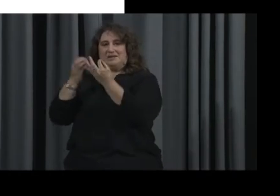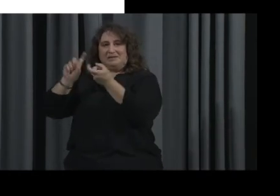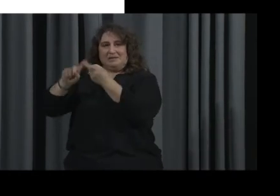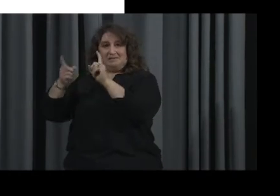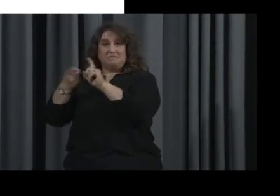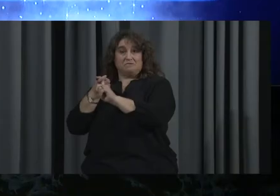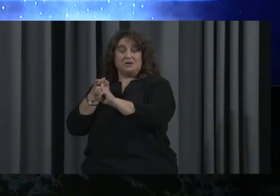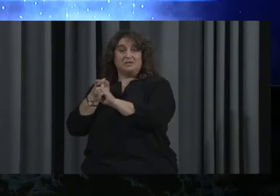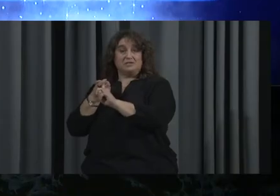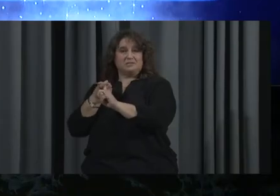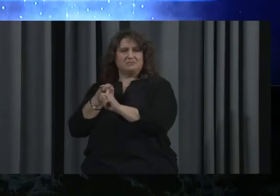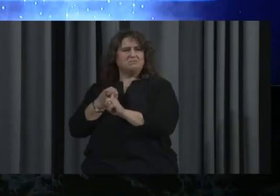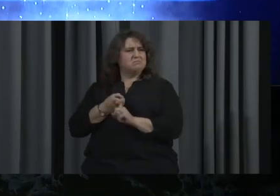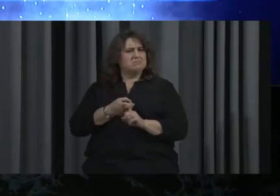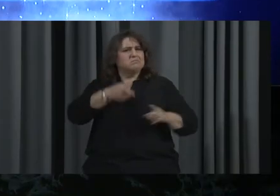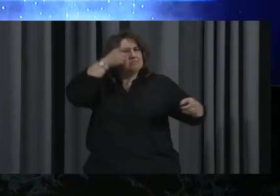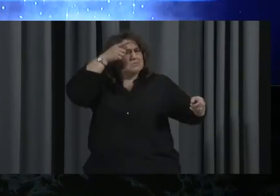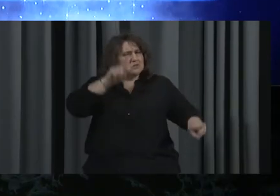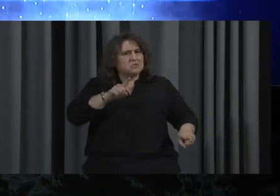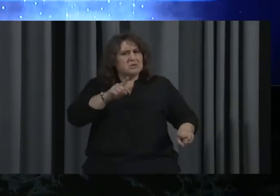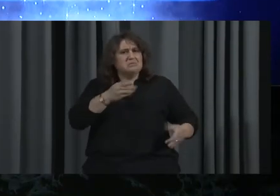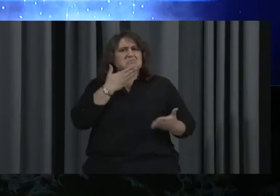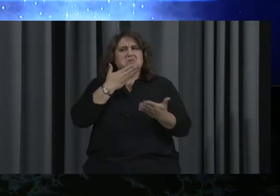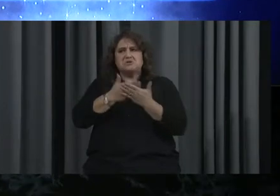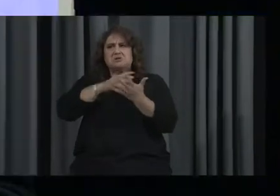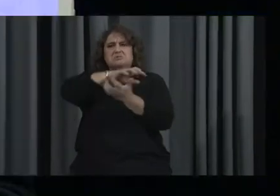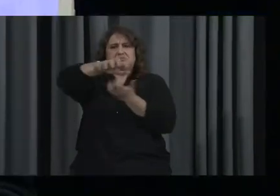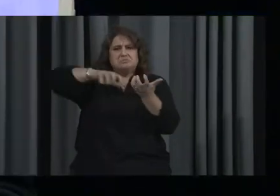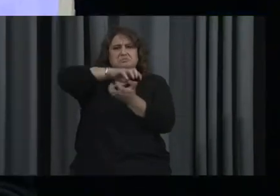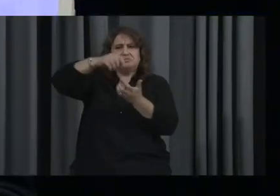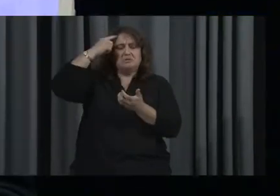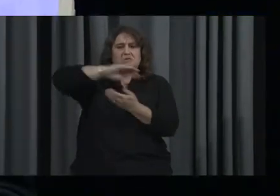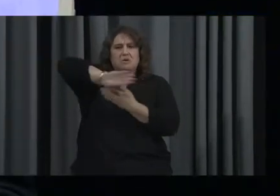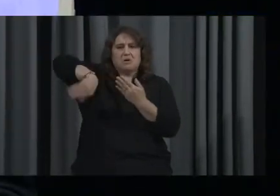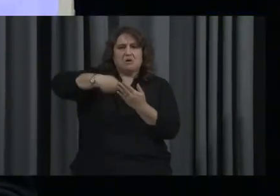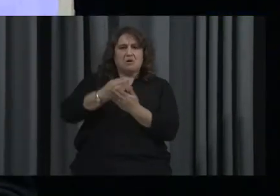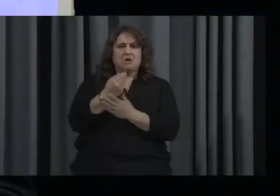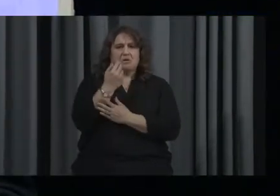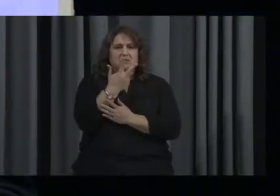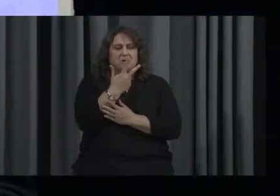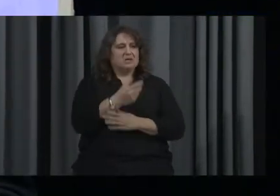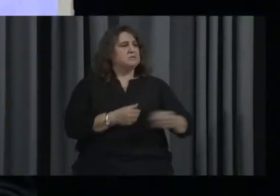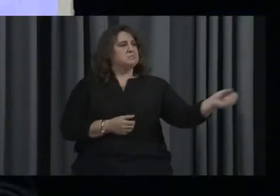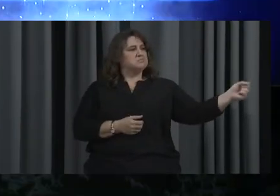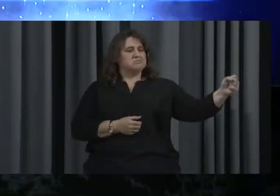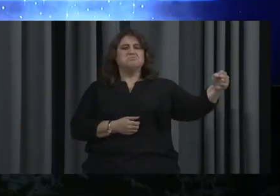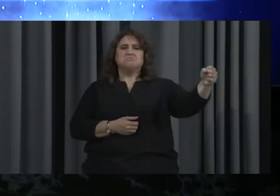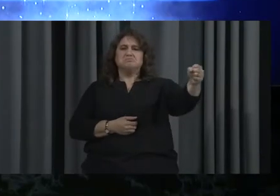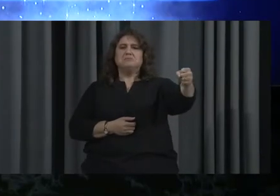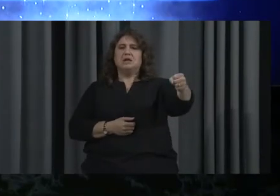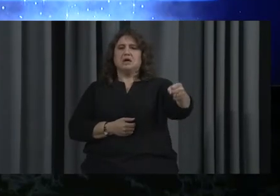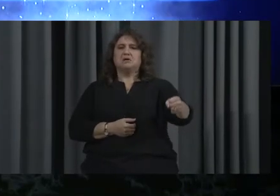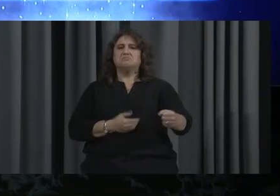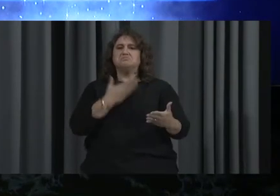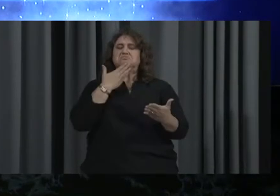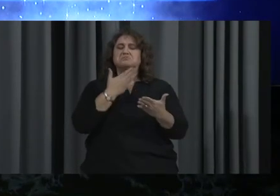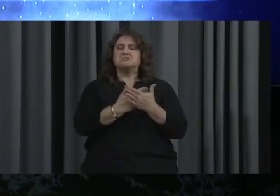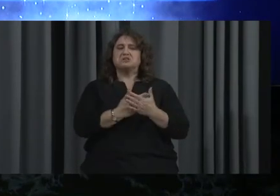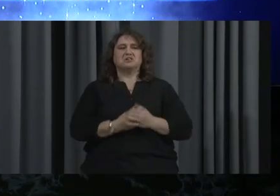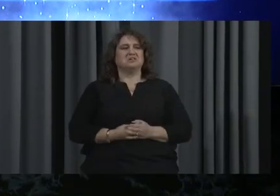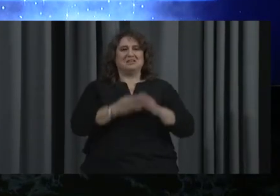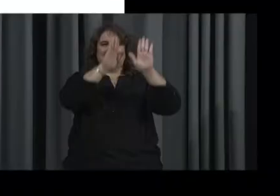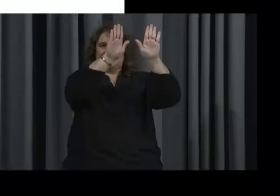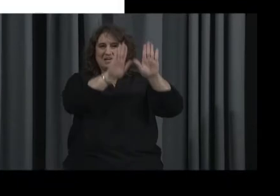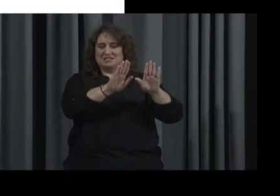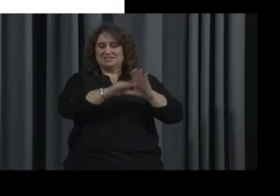we do good with putting that together? Yeah. I think that pretty much touches on what we all said about aging. Thanks. Sounds great. Great. Excellent.